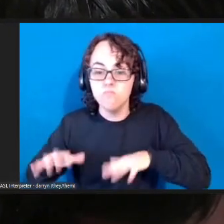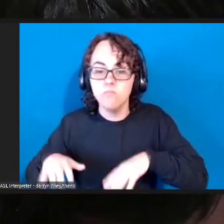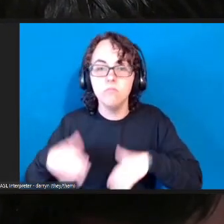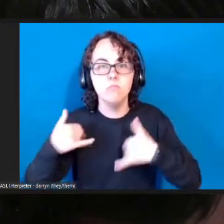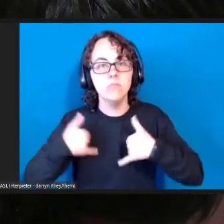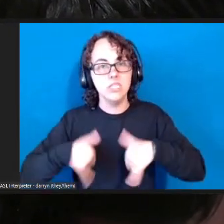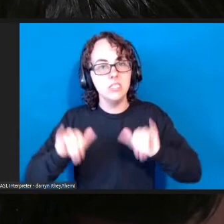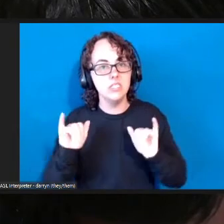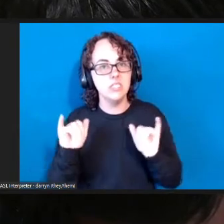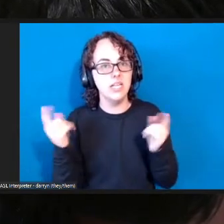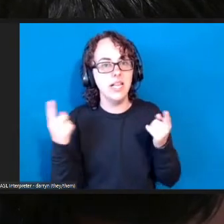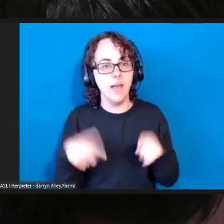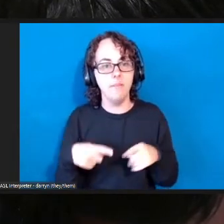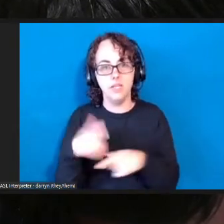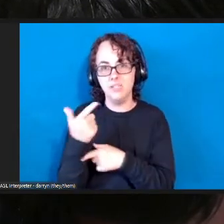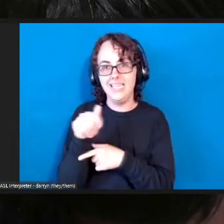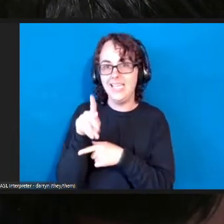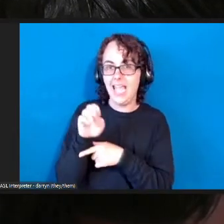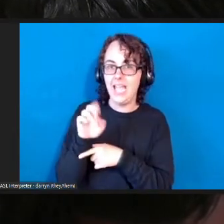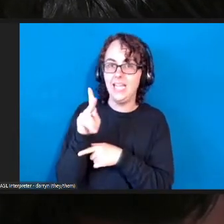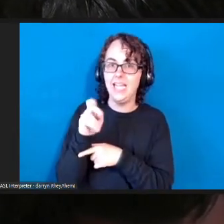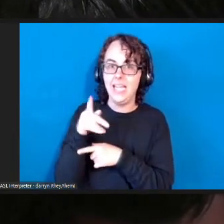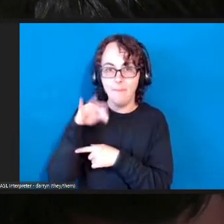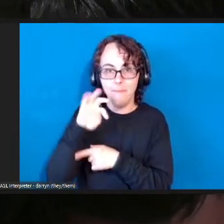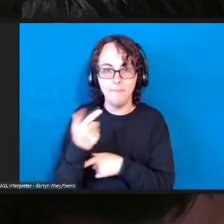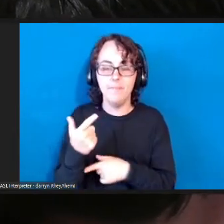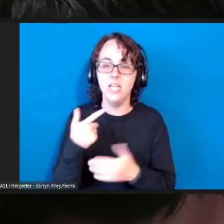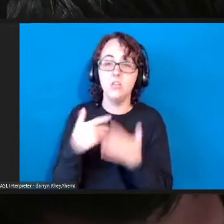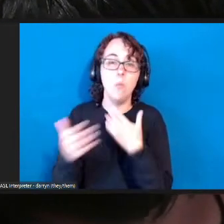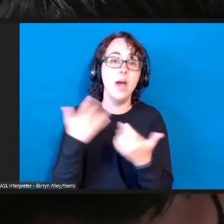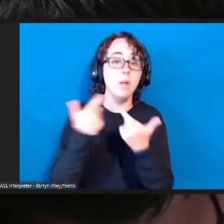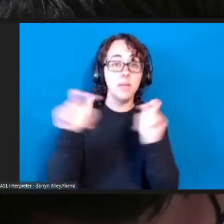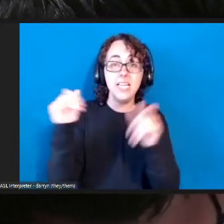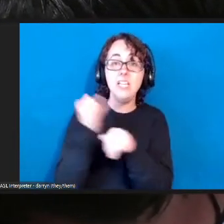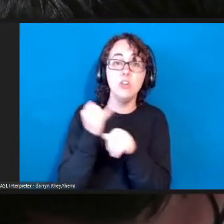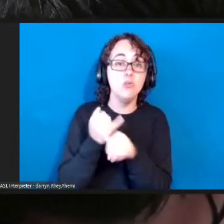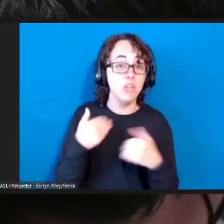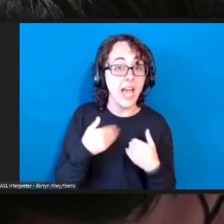larger institutions that may have good intentions,